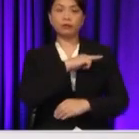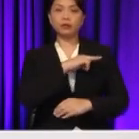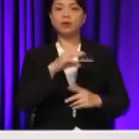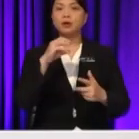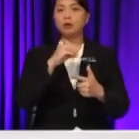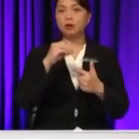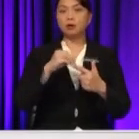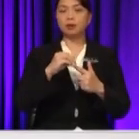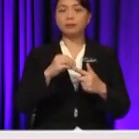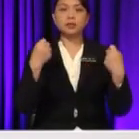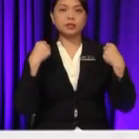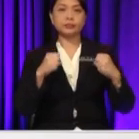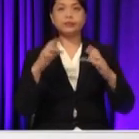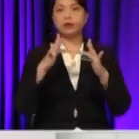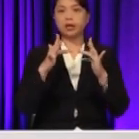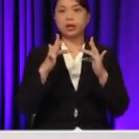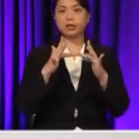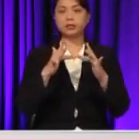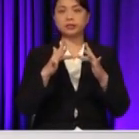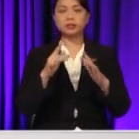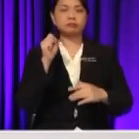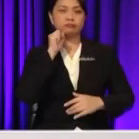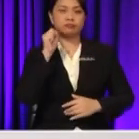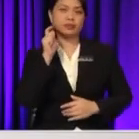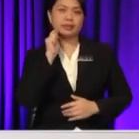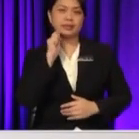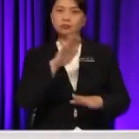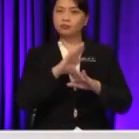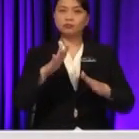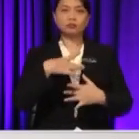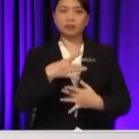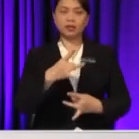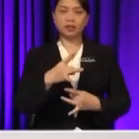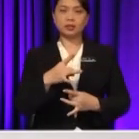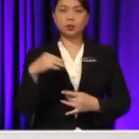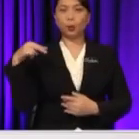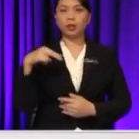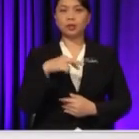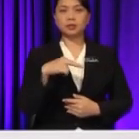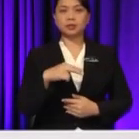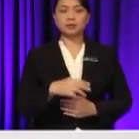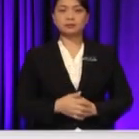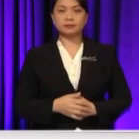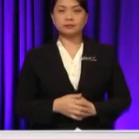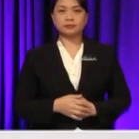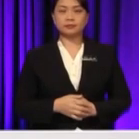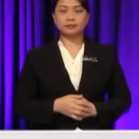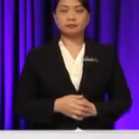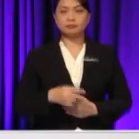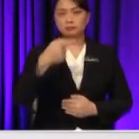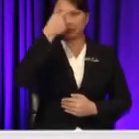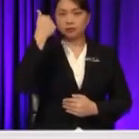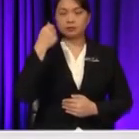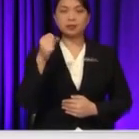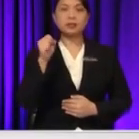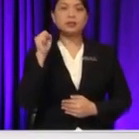don't like to go outside and I don't know how to socialize because I'm an introvert. Okay, wow. So you are an introvert, so